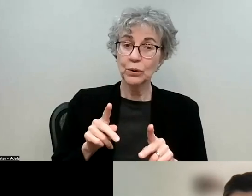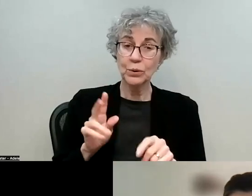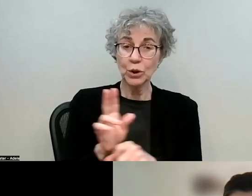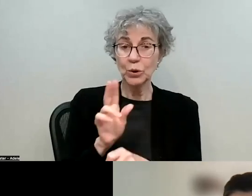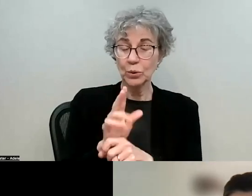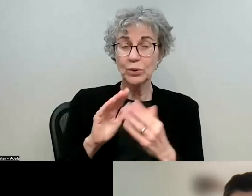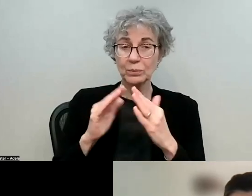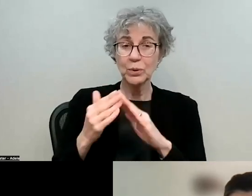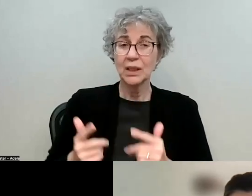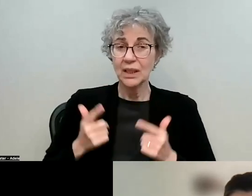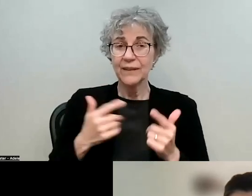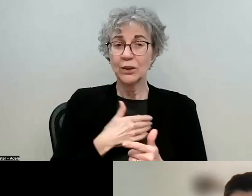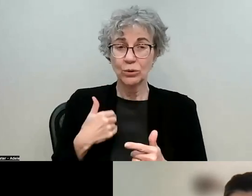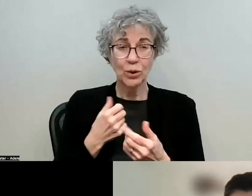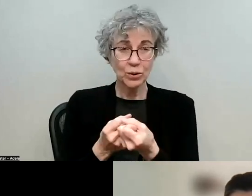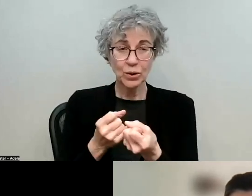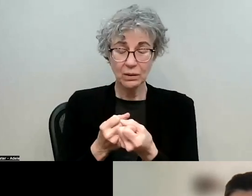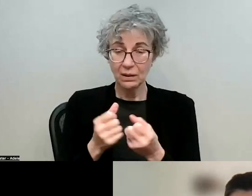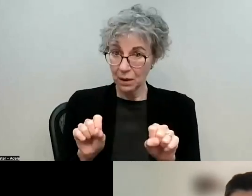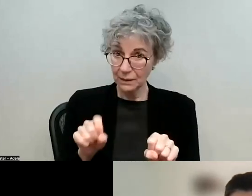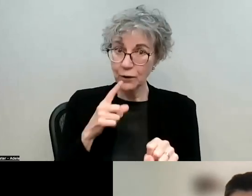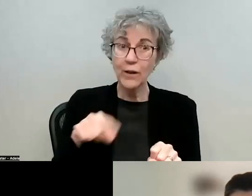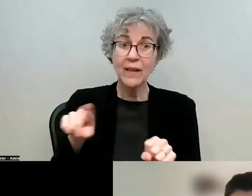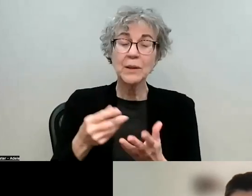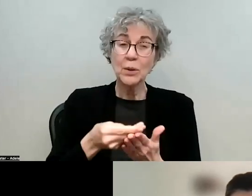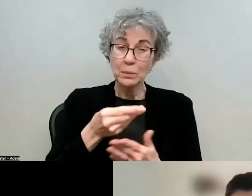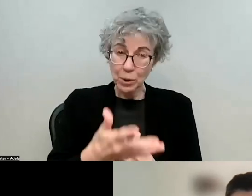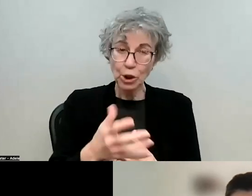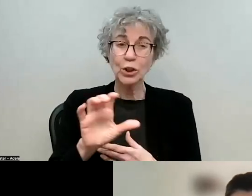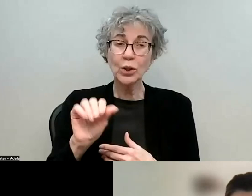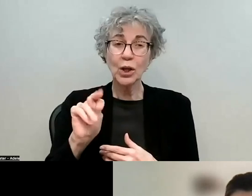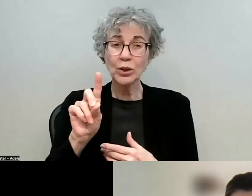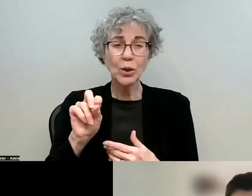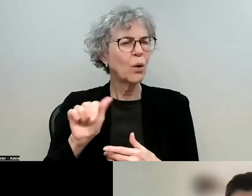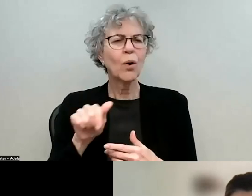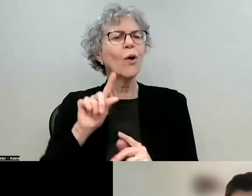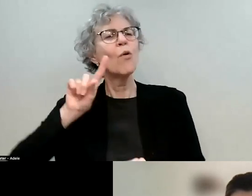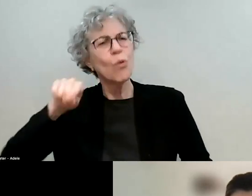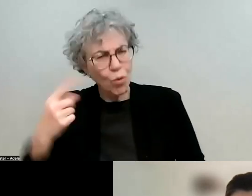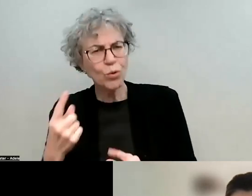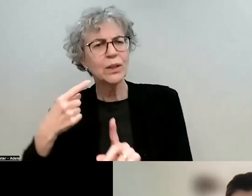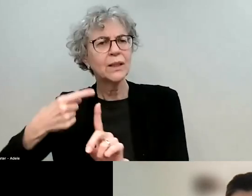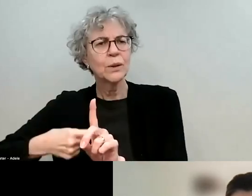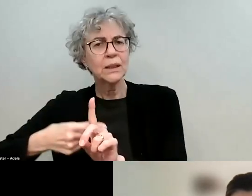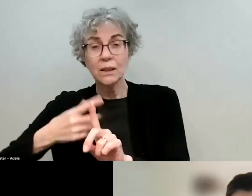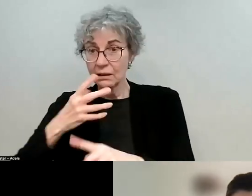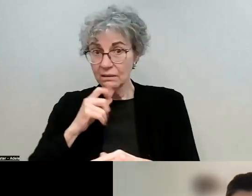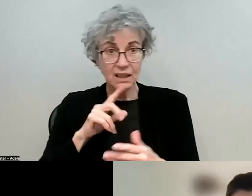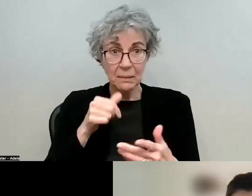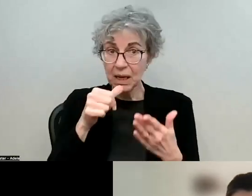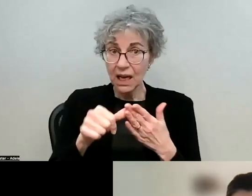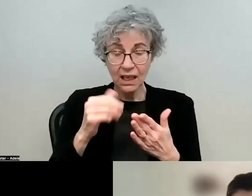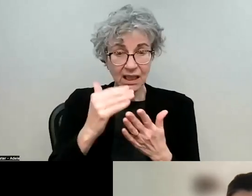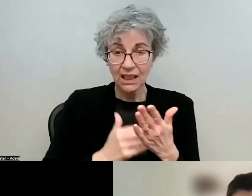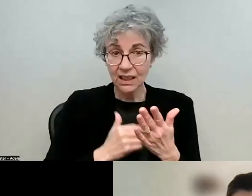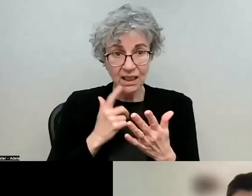Toronto supports to purchase a condo, or are they only available for rental? Is there a mailing list to join to stay in the